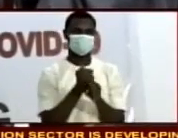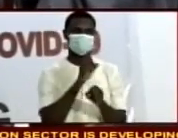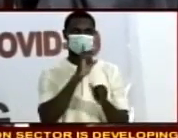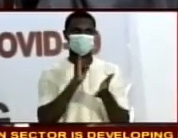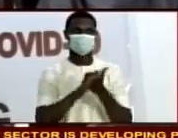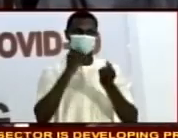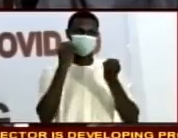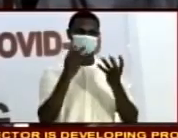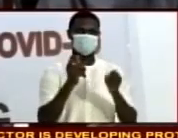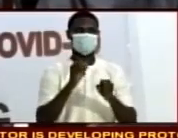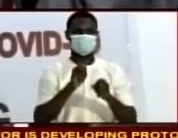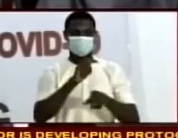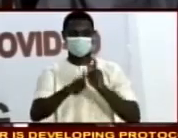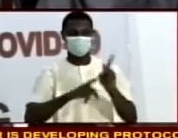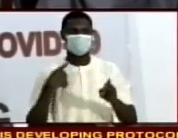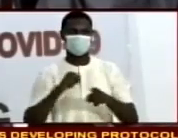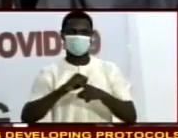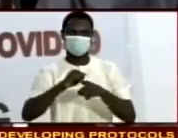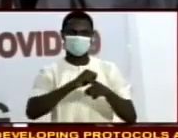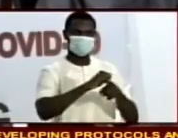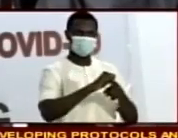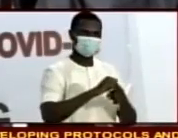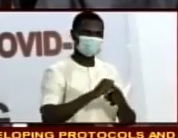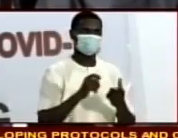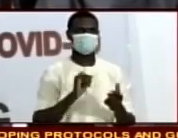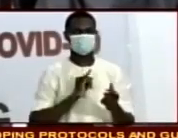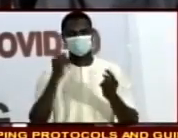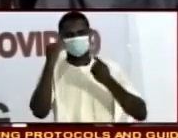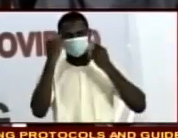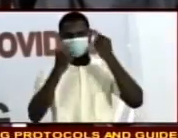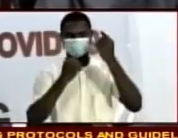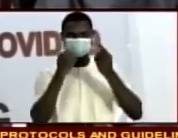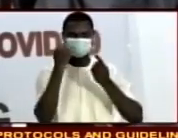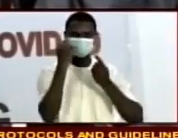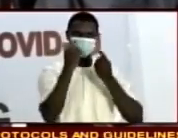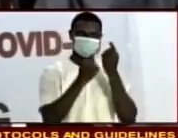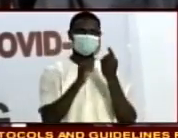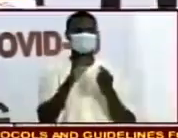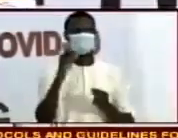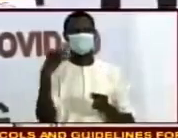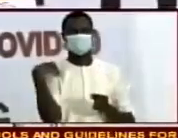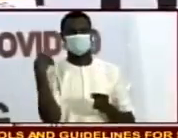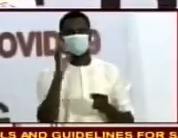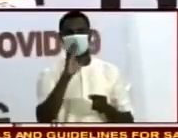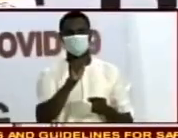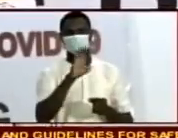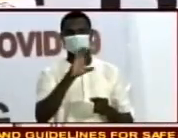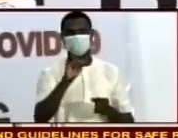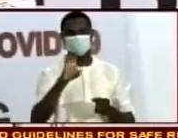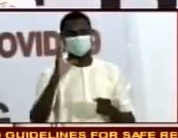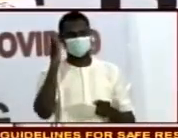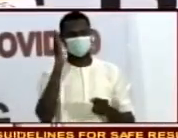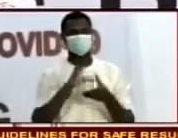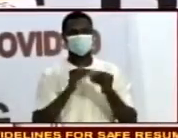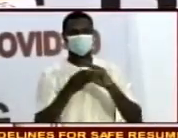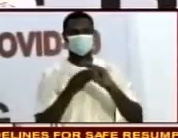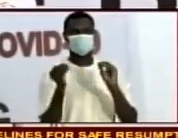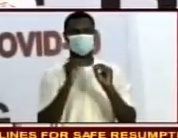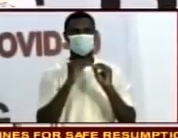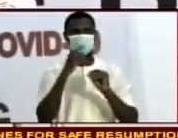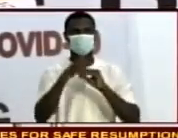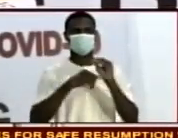training. And I think the DG of NCDC will say more about that. It's about